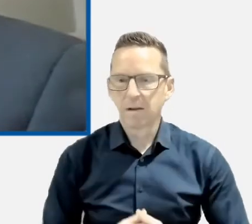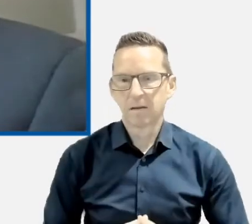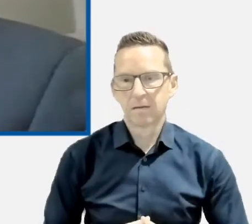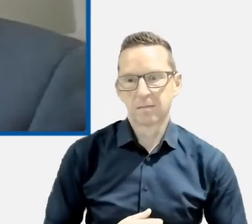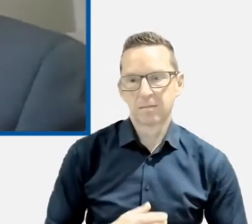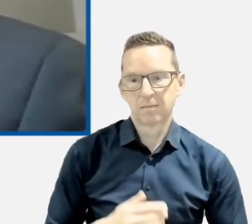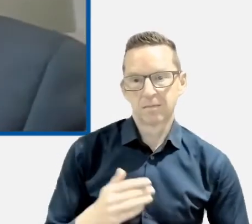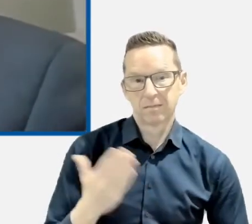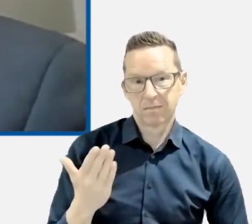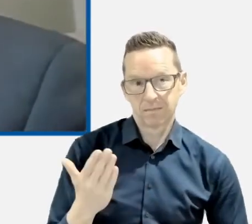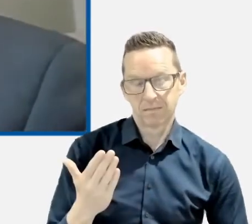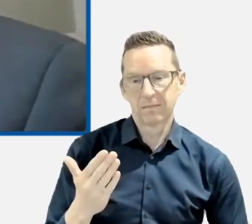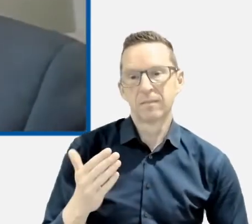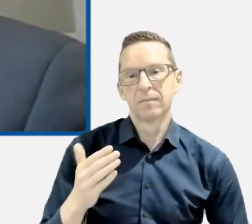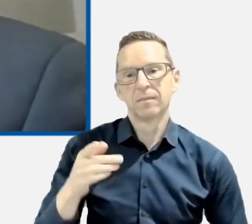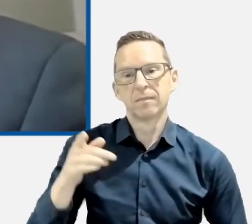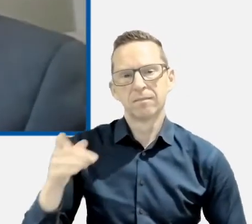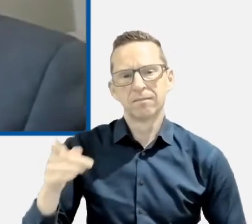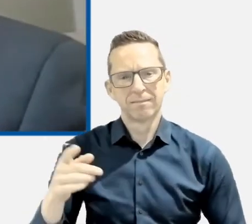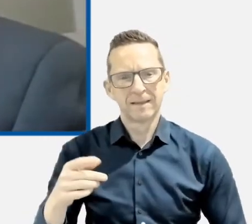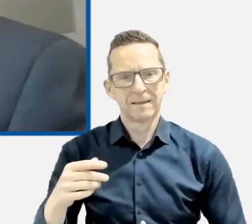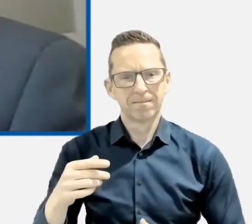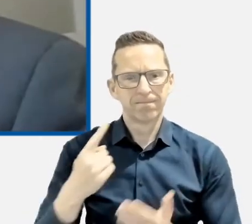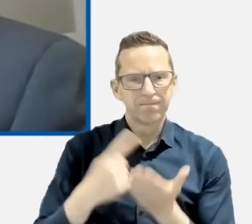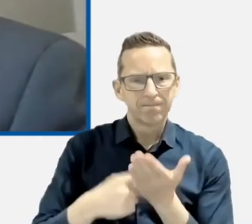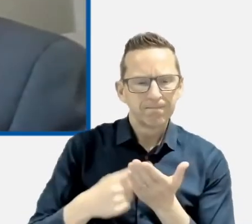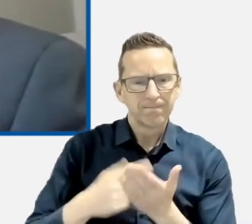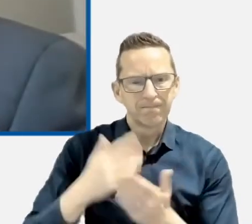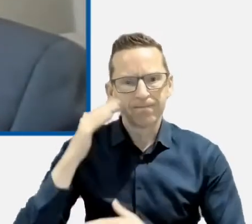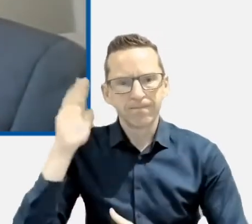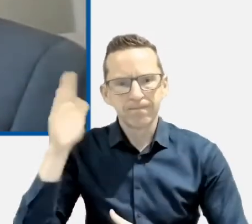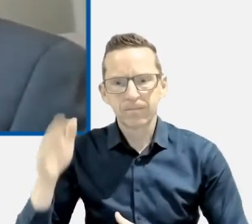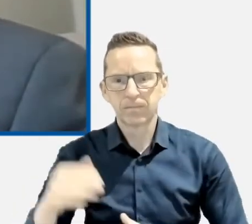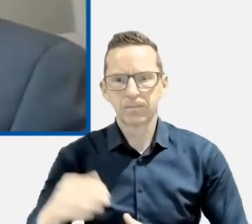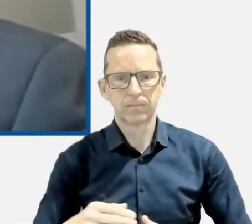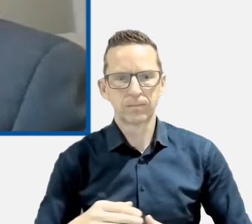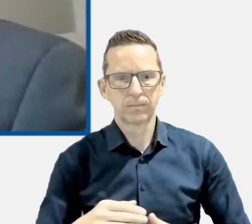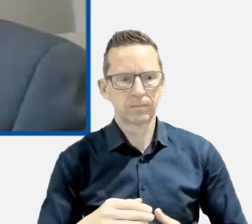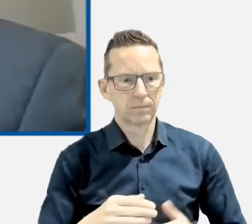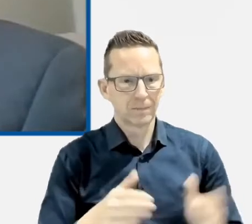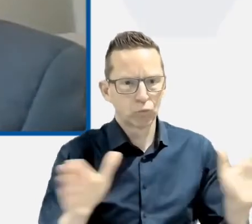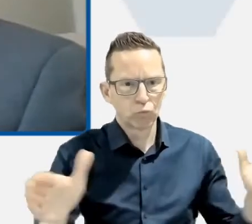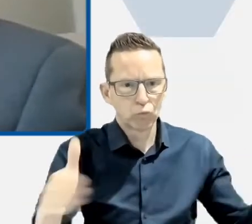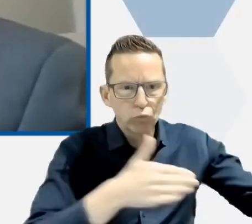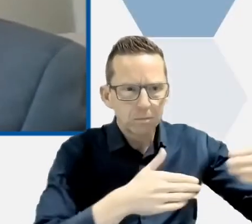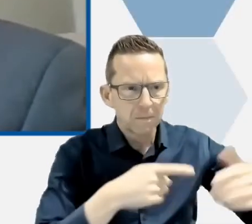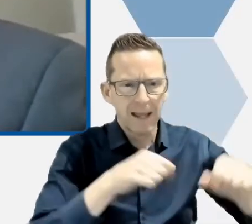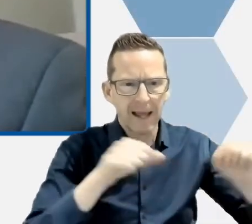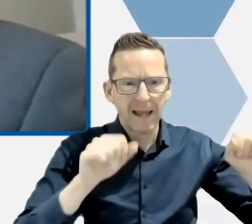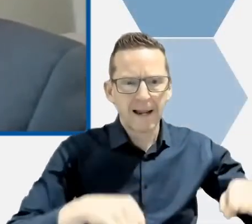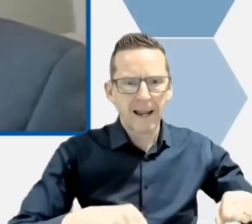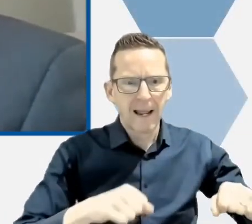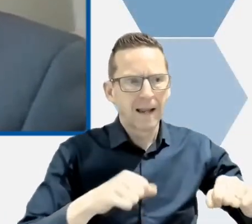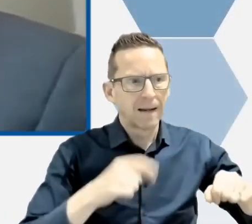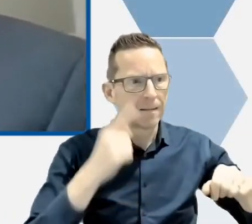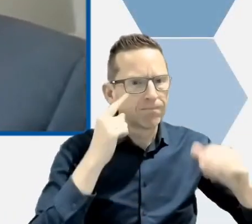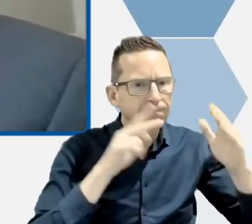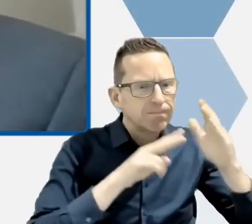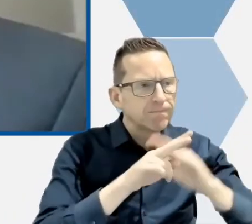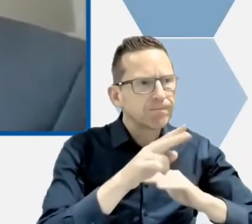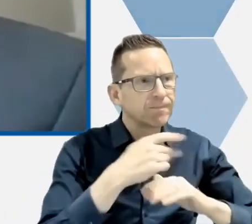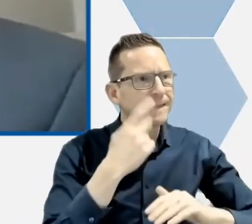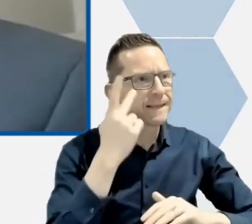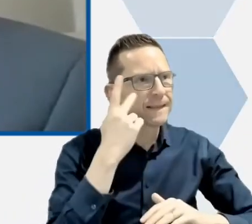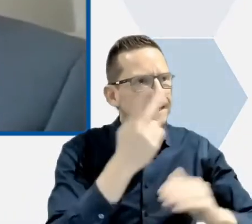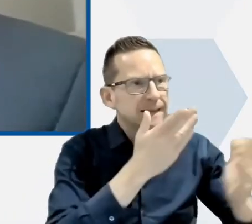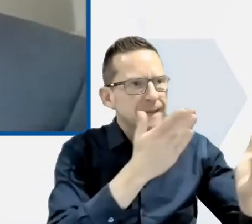a situation room. Okay. So obviously we are heading in the right direction. Thank you very much for this. And also you talk about the hazards, the watch, those things.